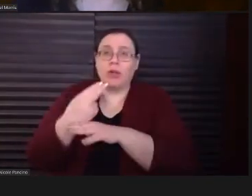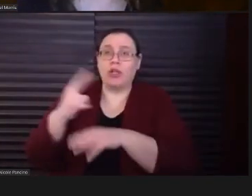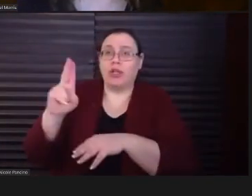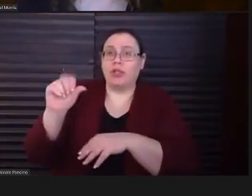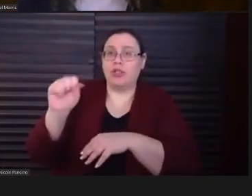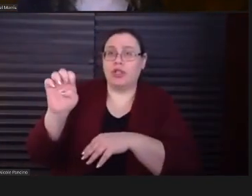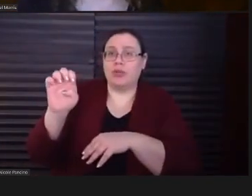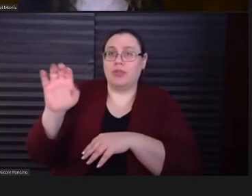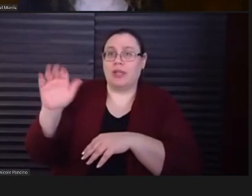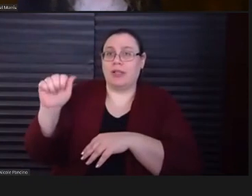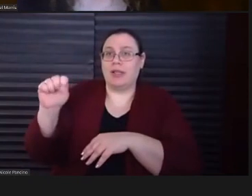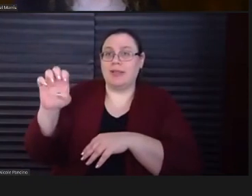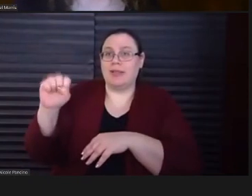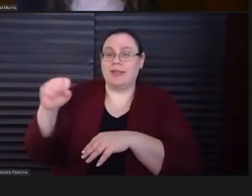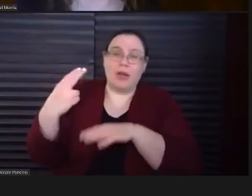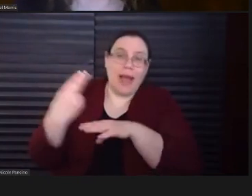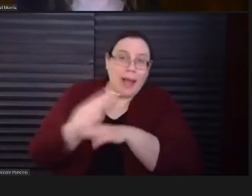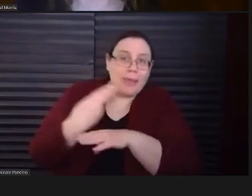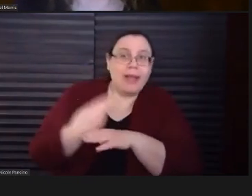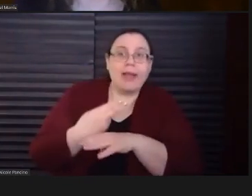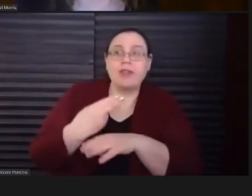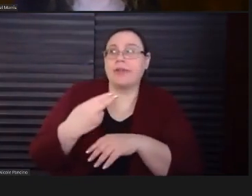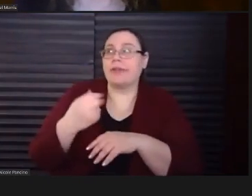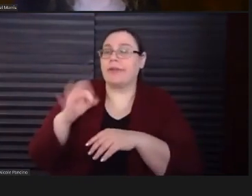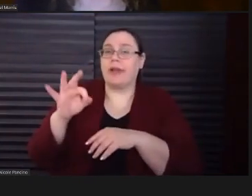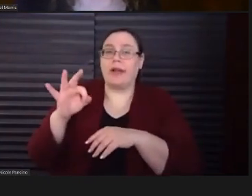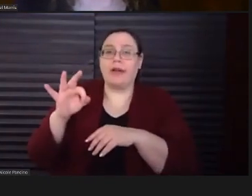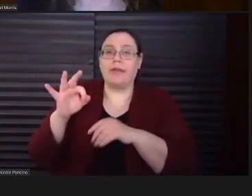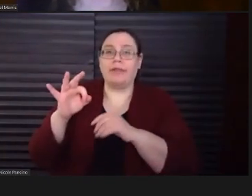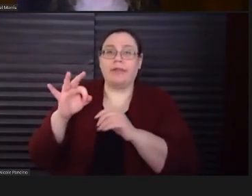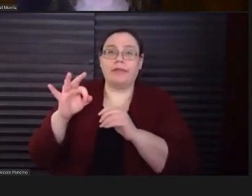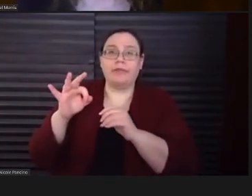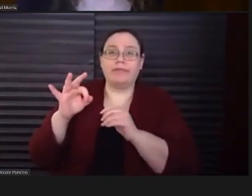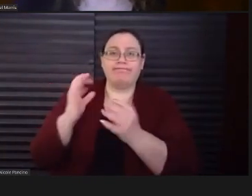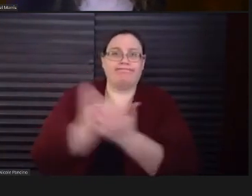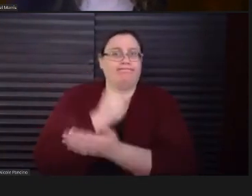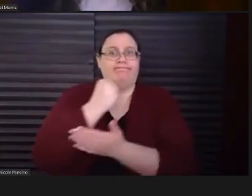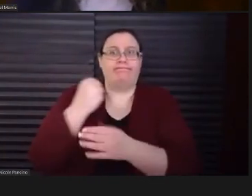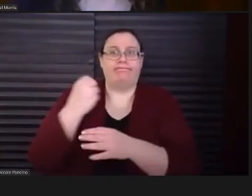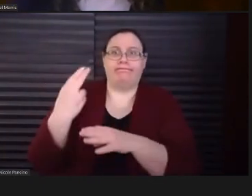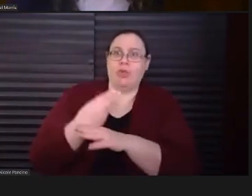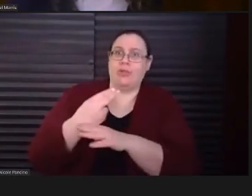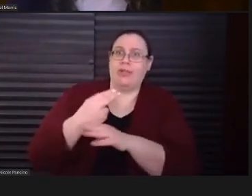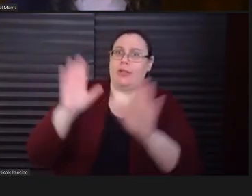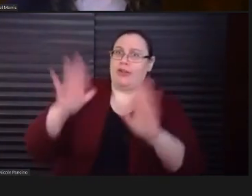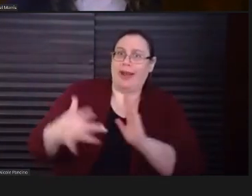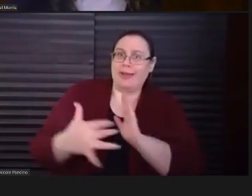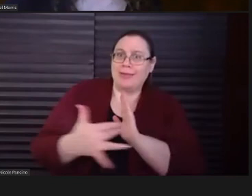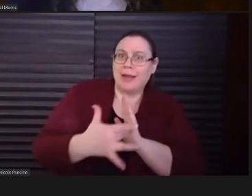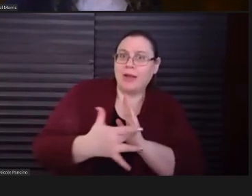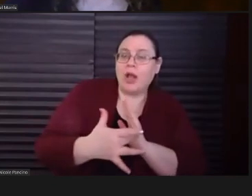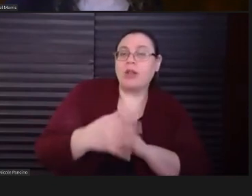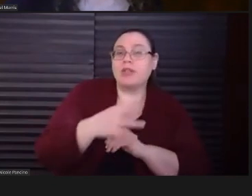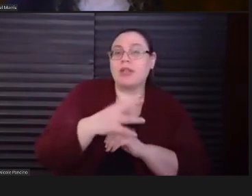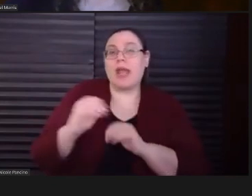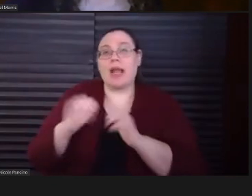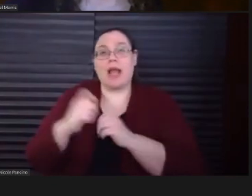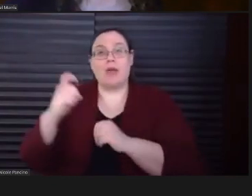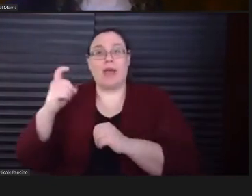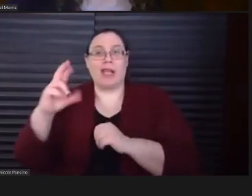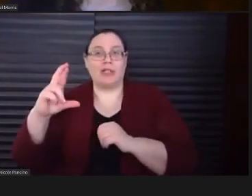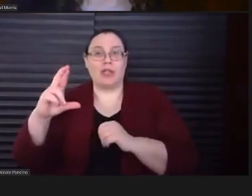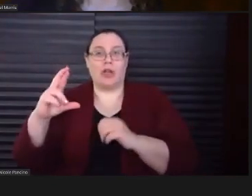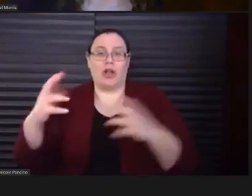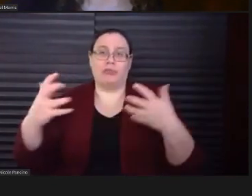on applications of exploitation of this great technology, as well as how XR marries